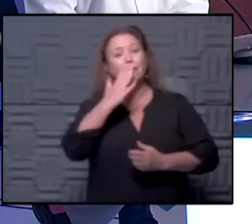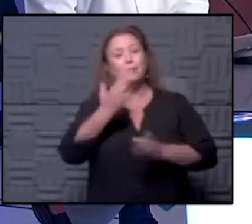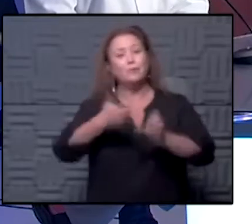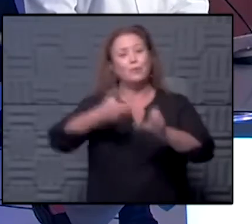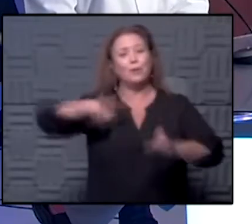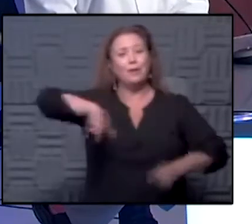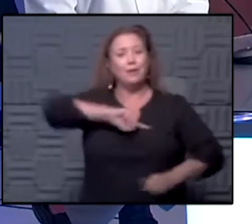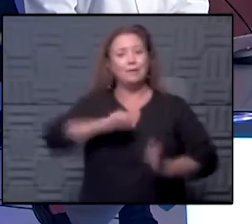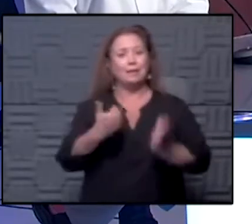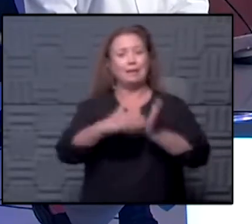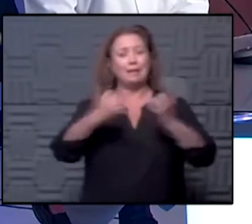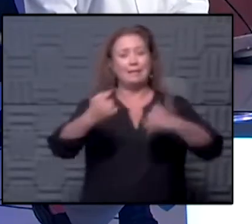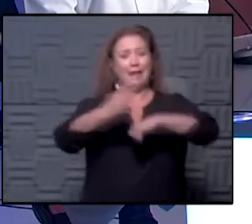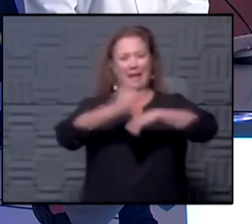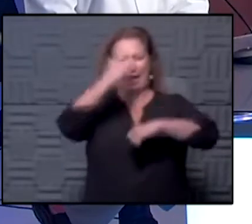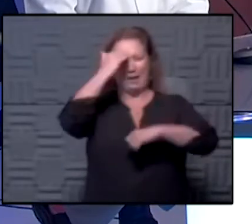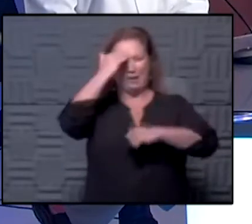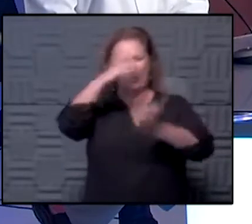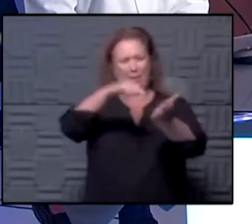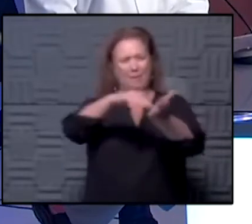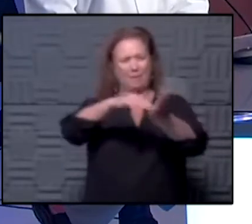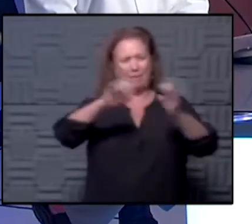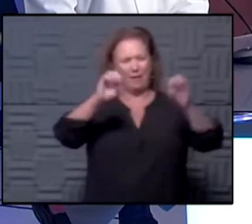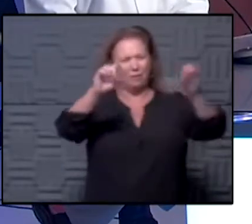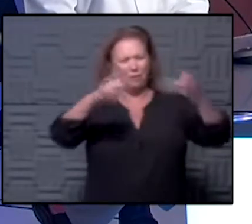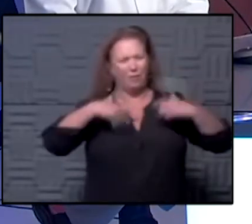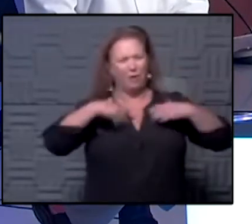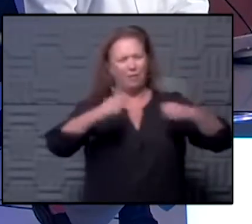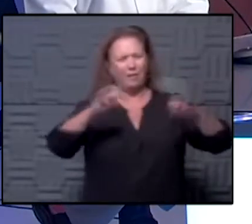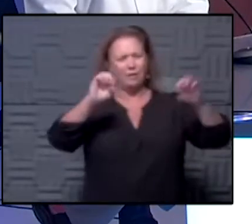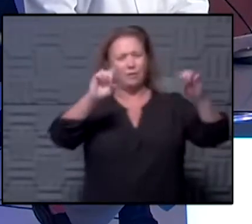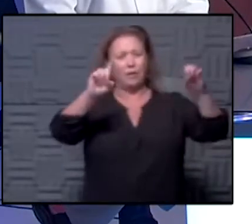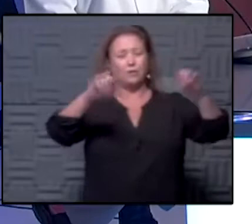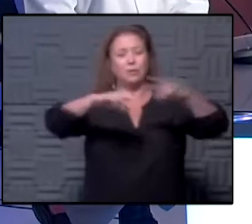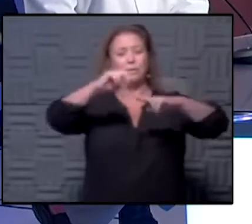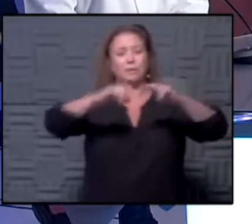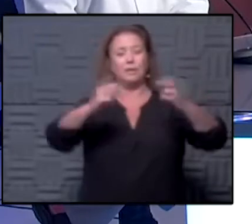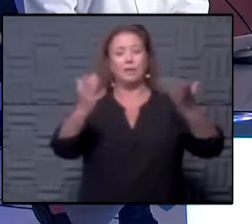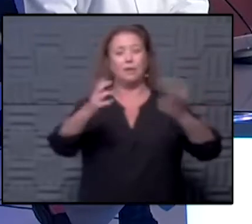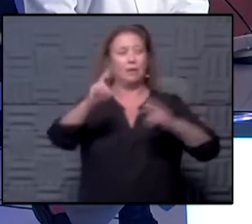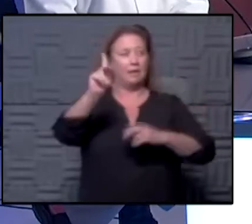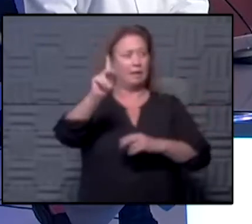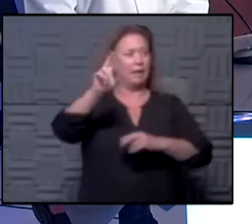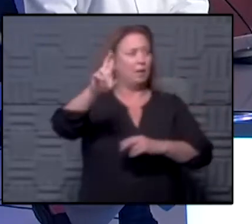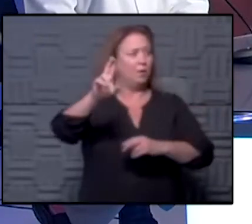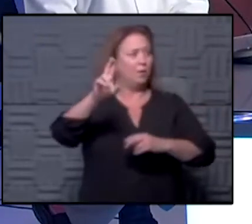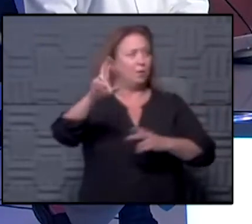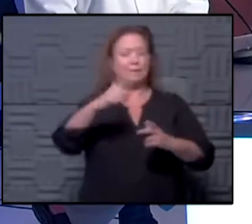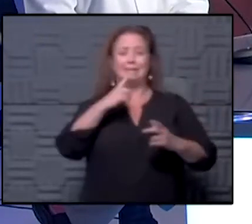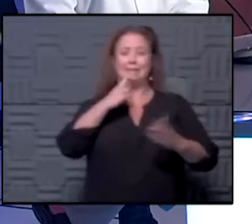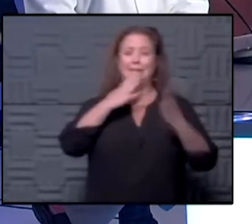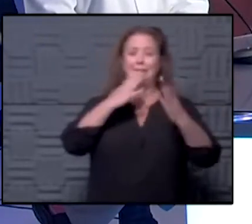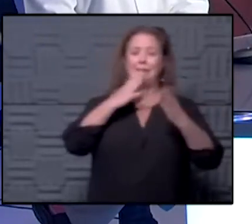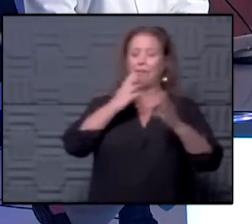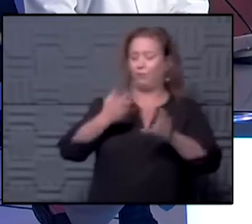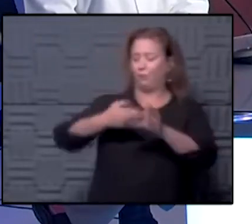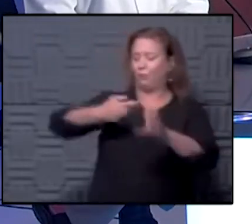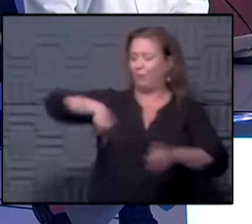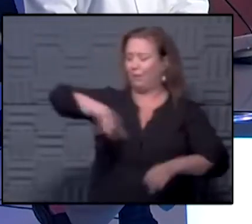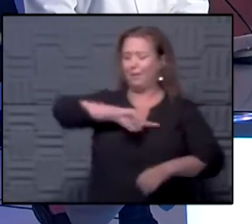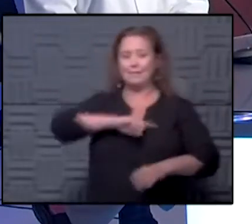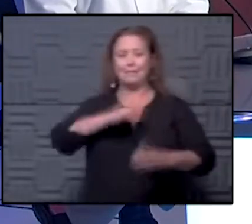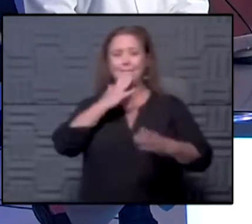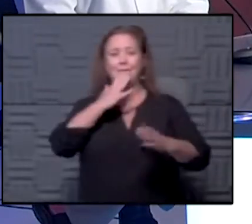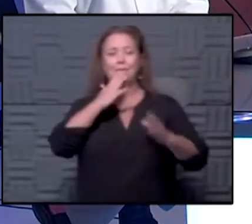us today. And I know you're over at the Medical Education or Health Education building here at KU, and just want to say thank you for being here and thanks for